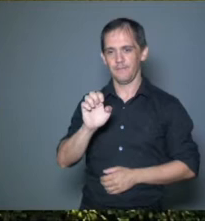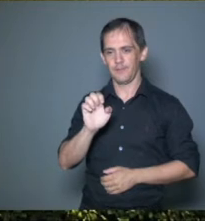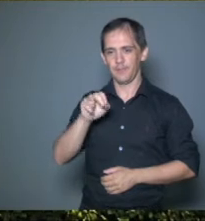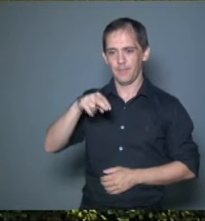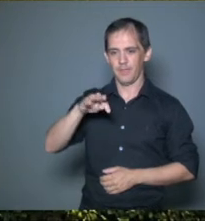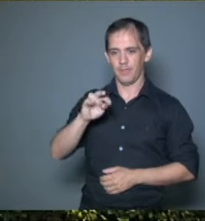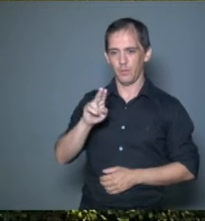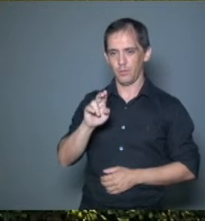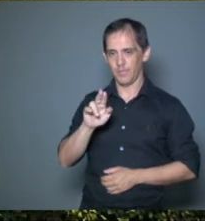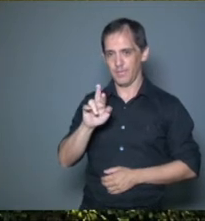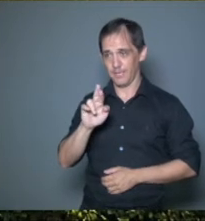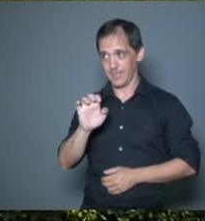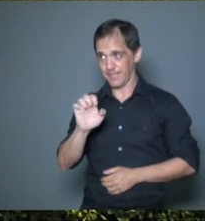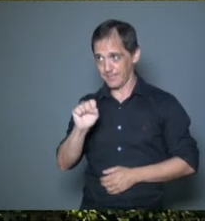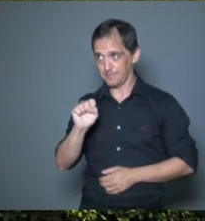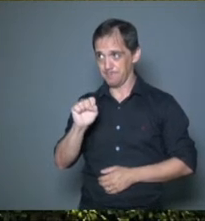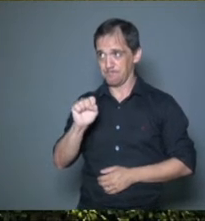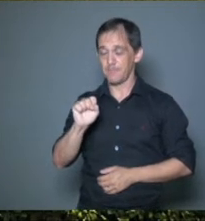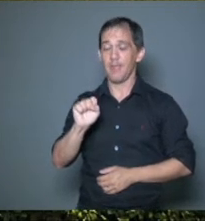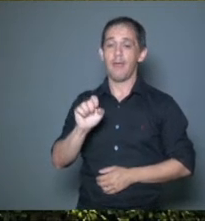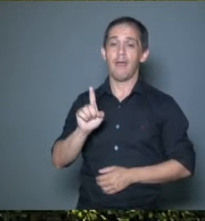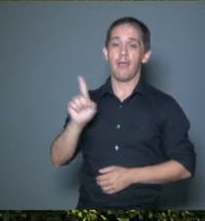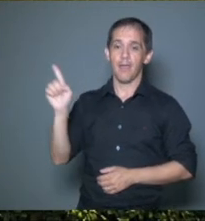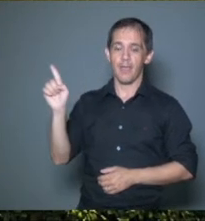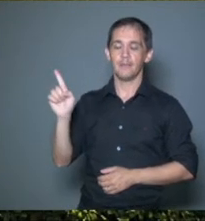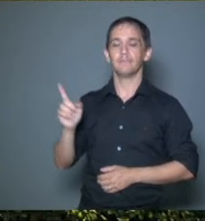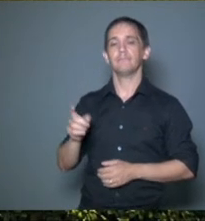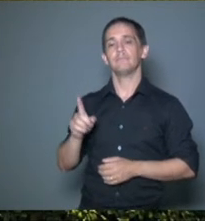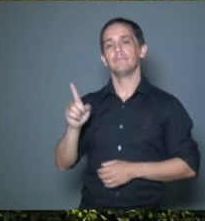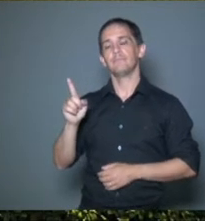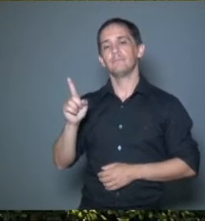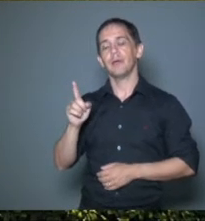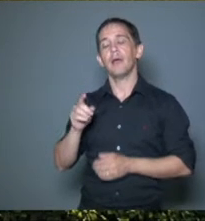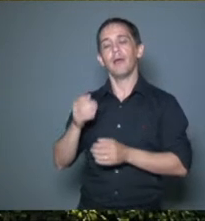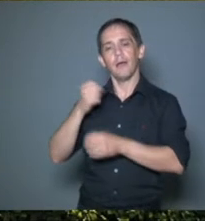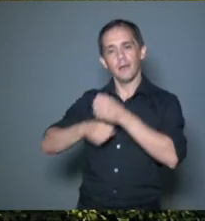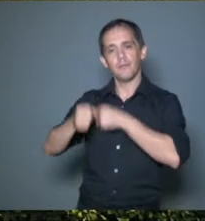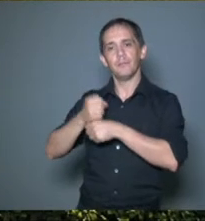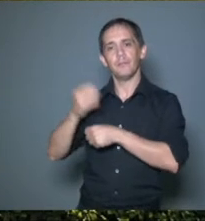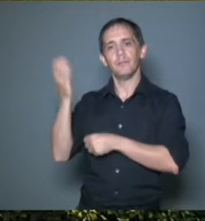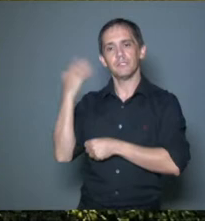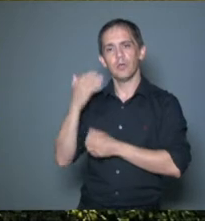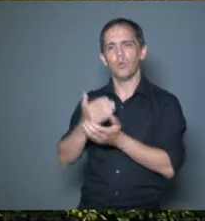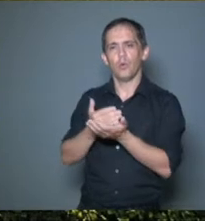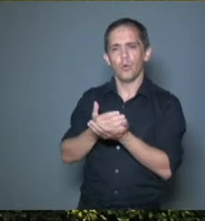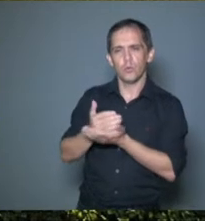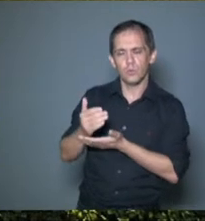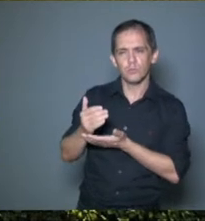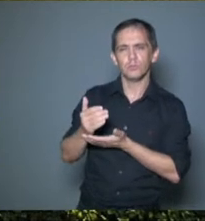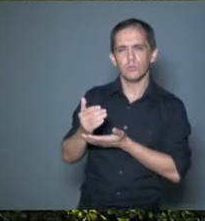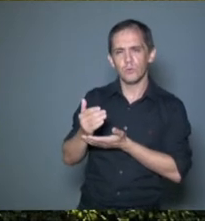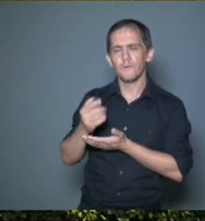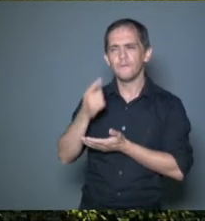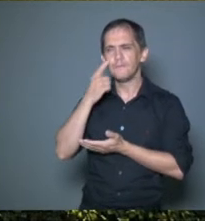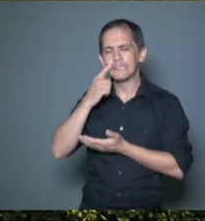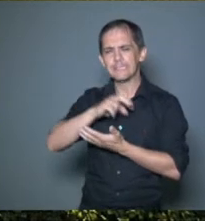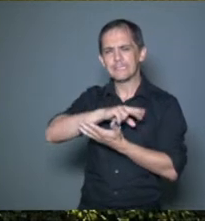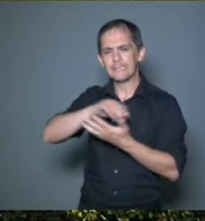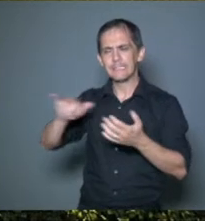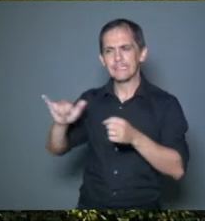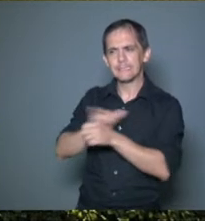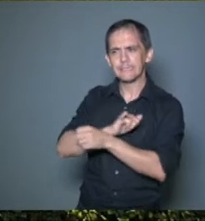the latest organization that we established. We started to analyze